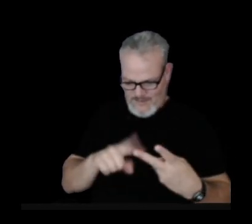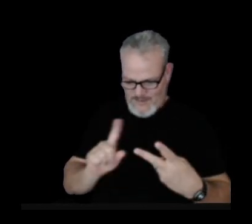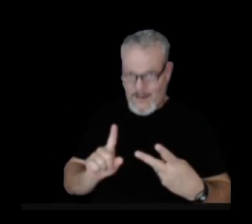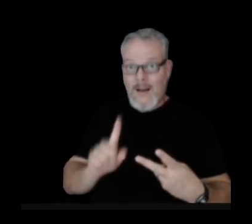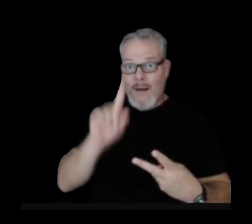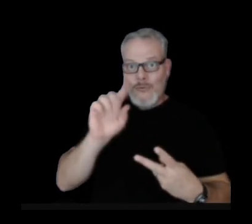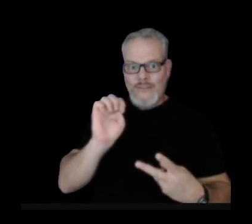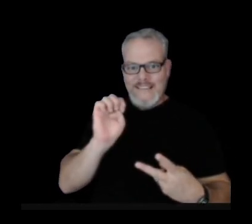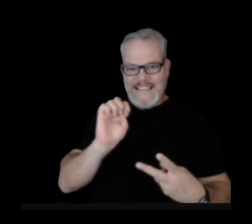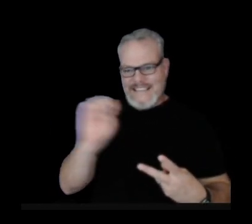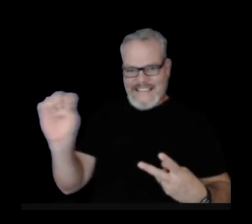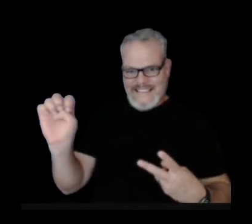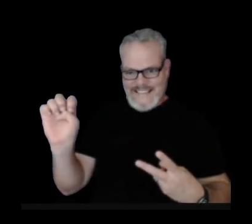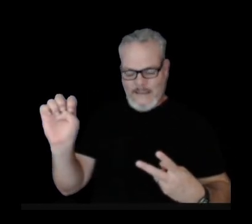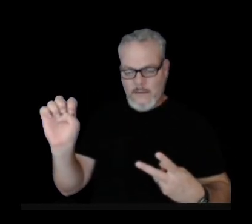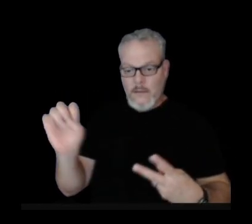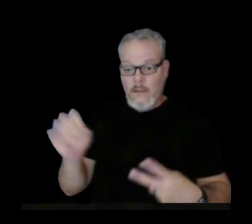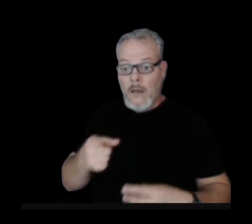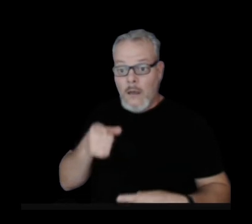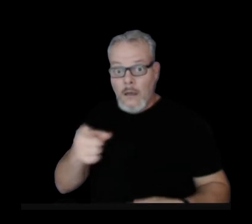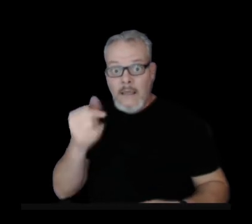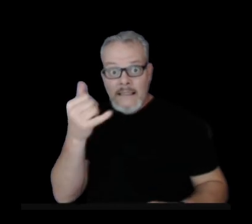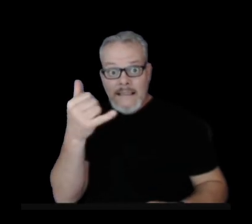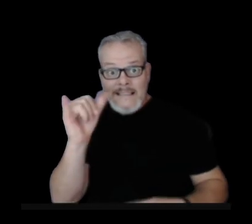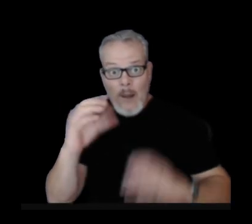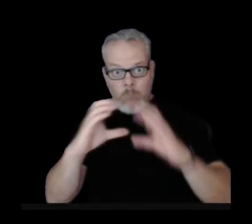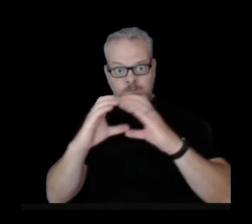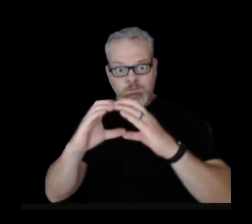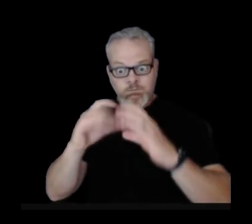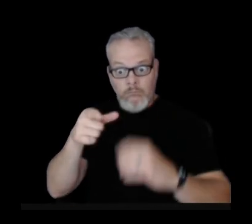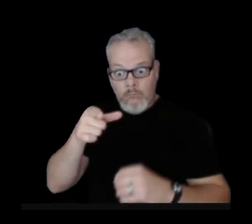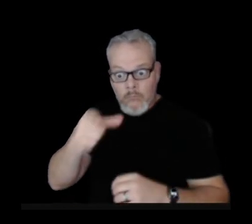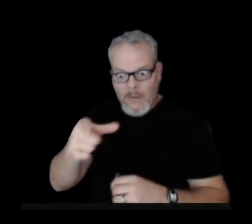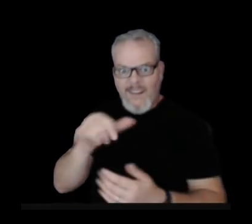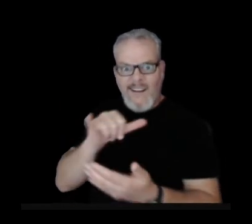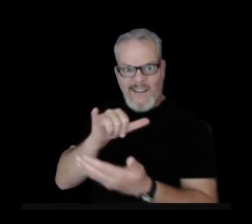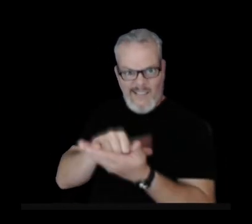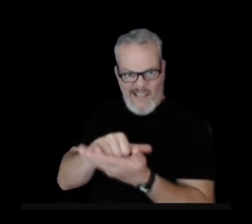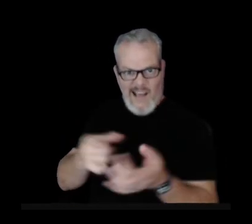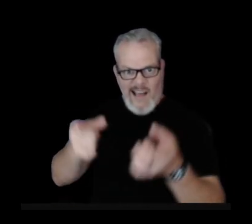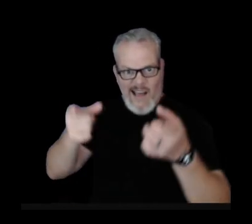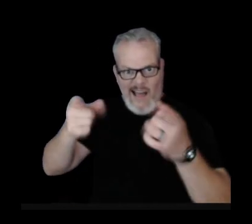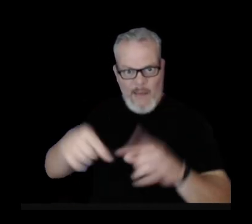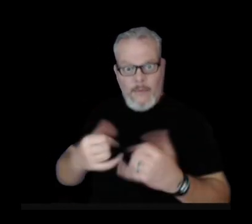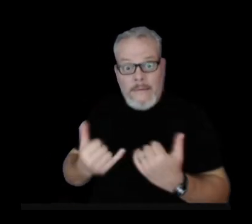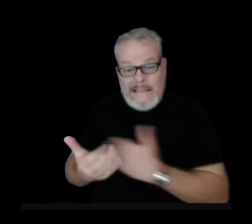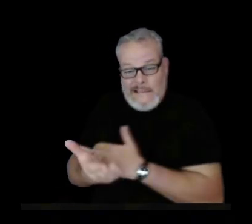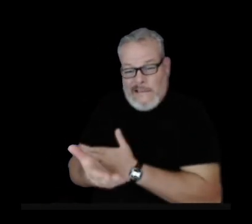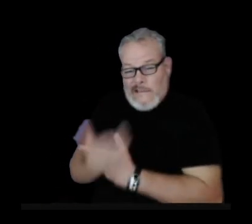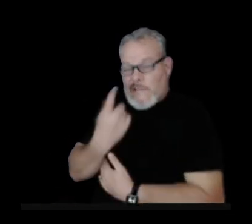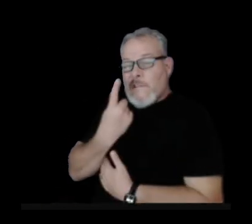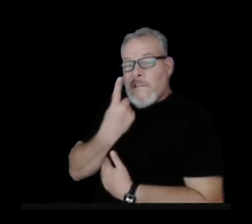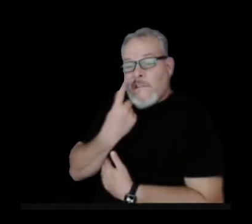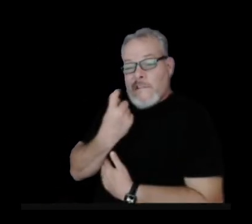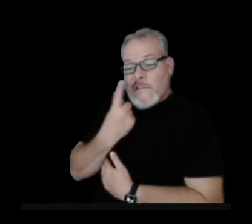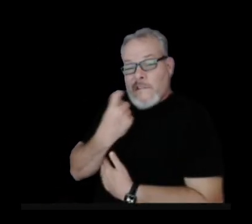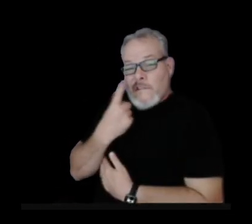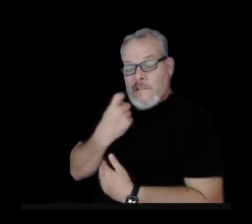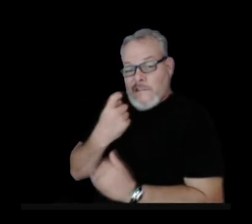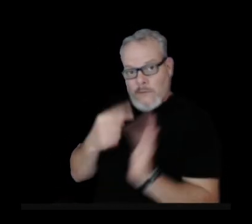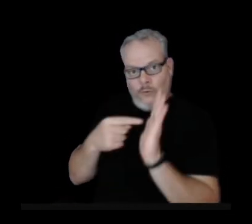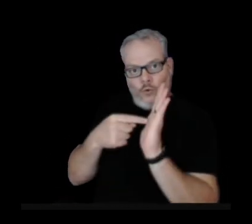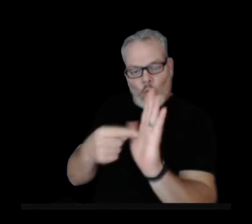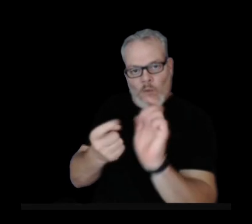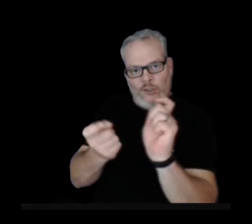on this map was this one, it happened this morning, a south flank event showing adjustment of the volcano. So you have to wonder,